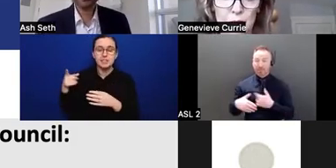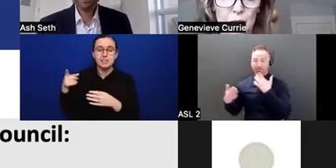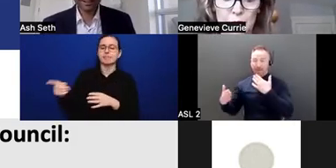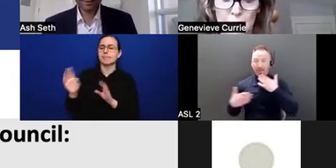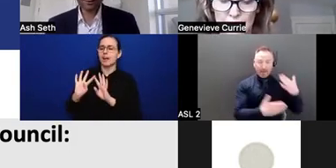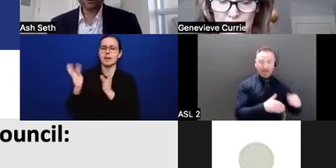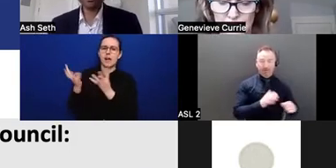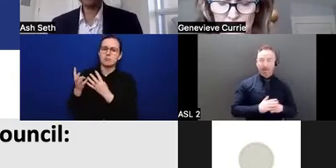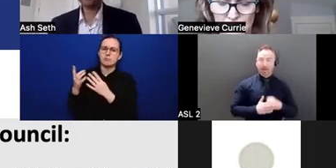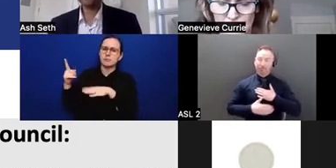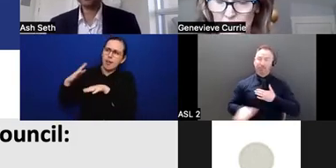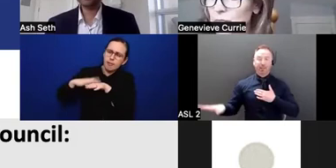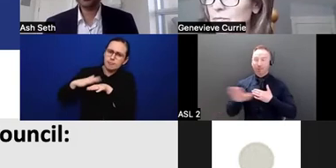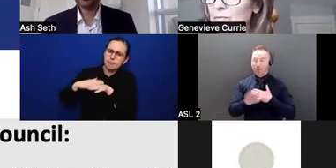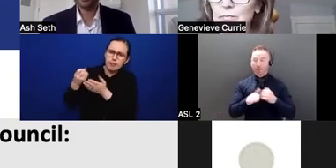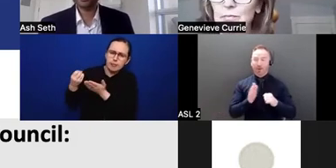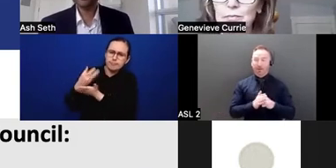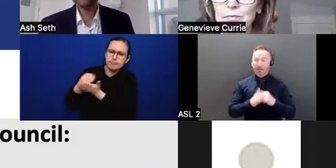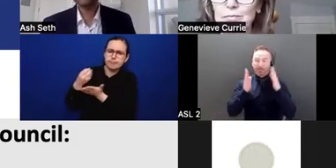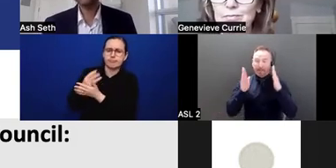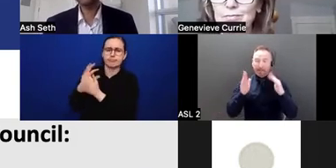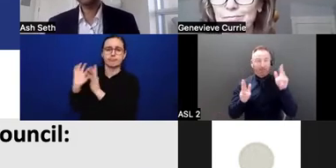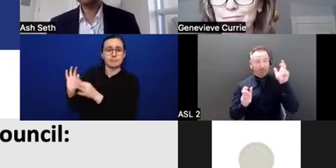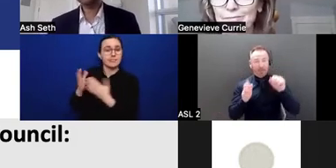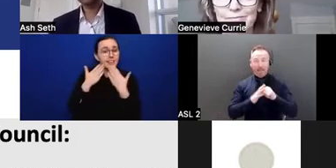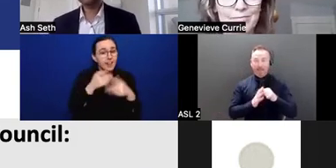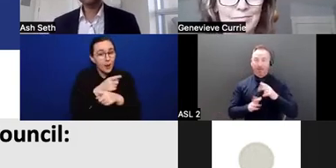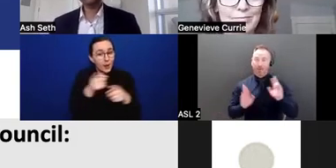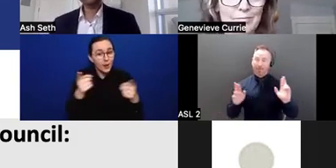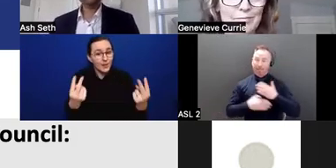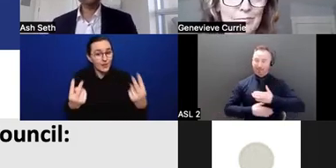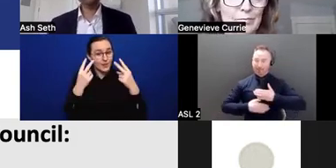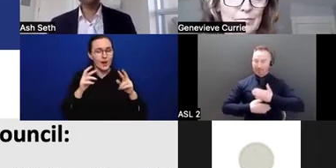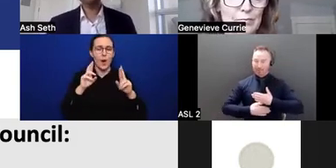attention and hope you enjoy the rest of the event.